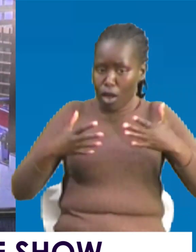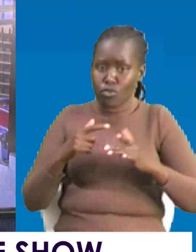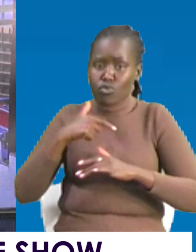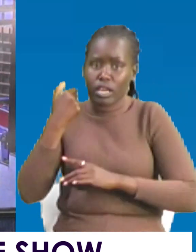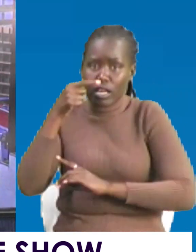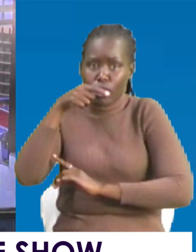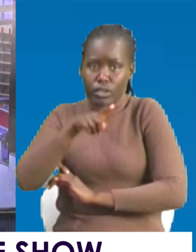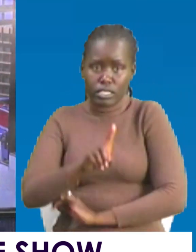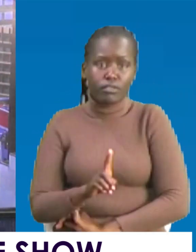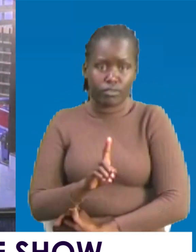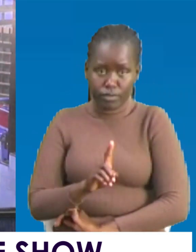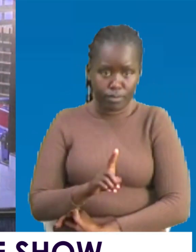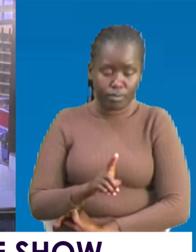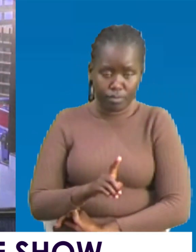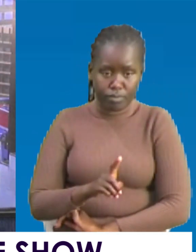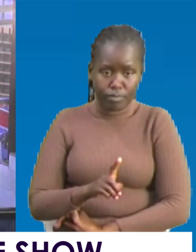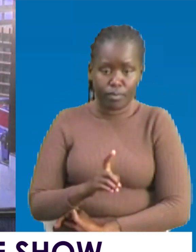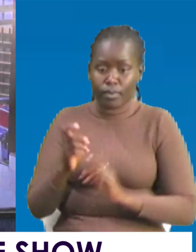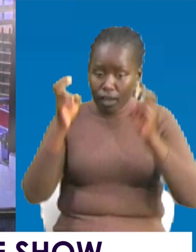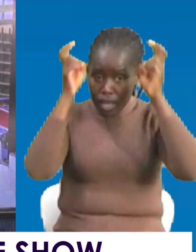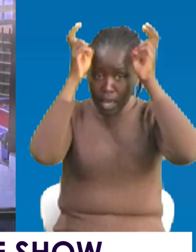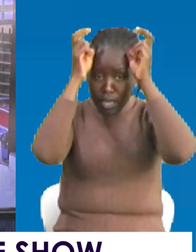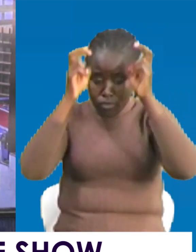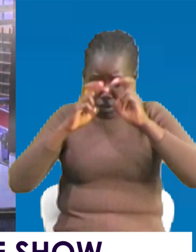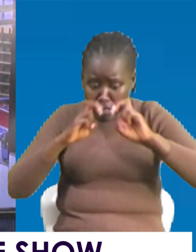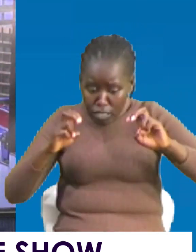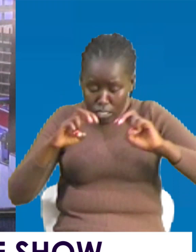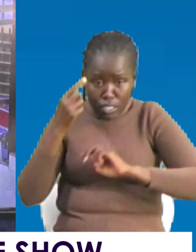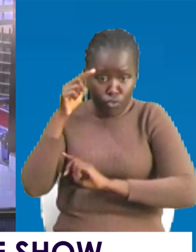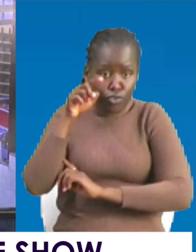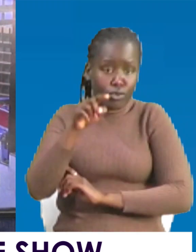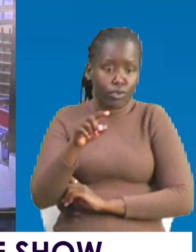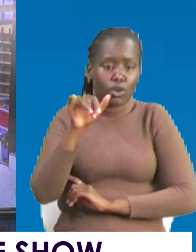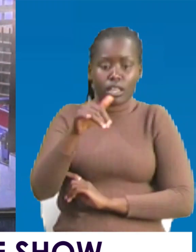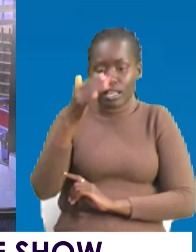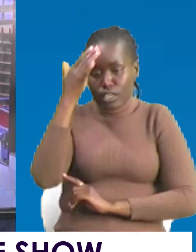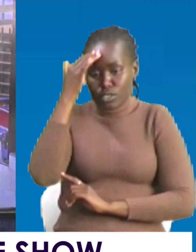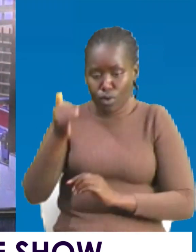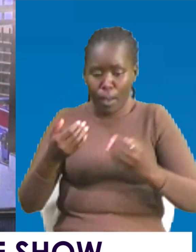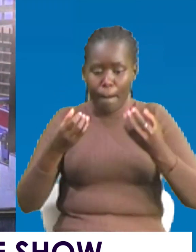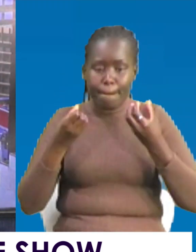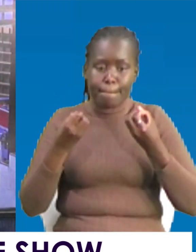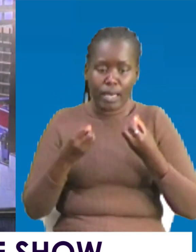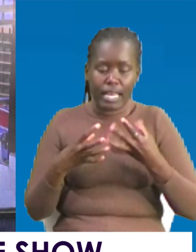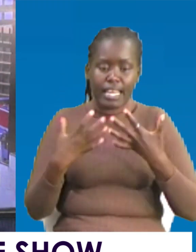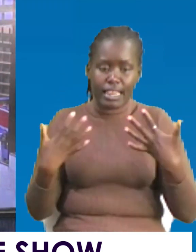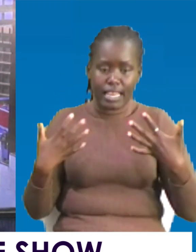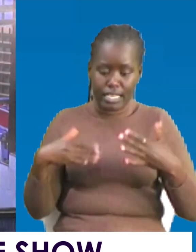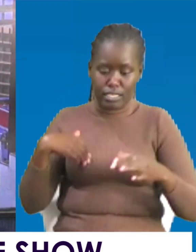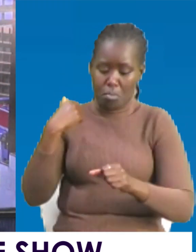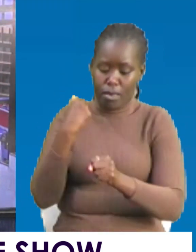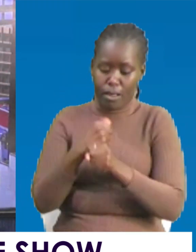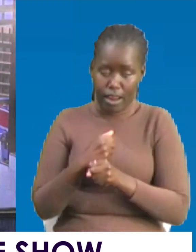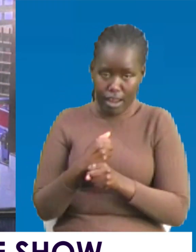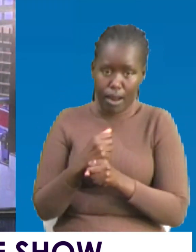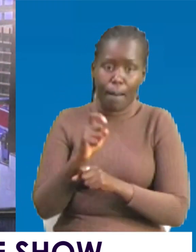is unspeakable. The devil is looking for you. That is why so many things have to be done. You